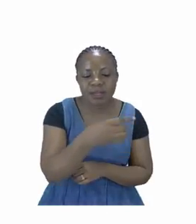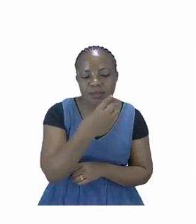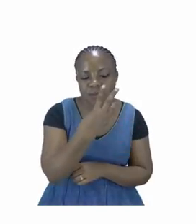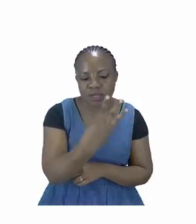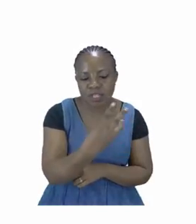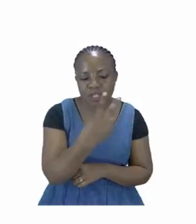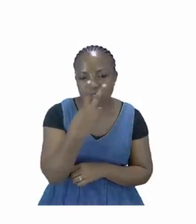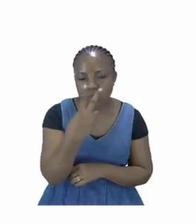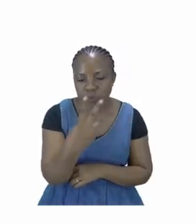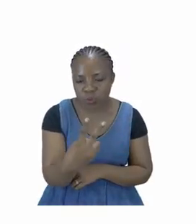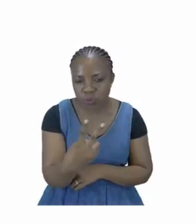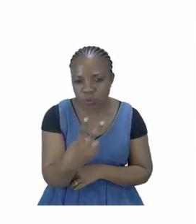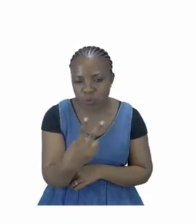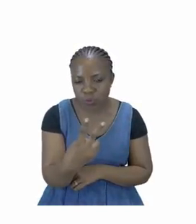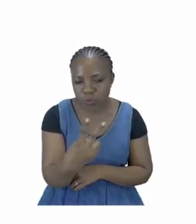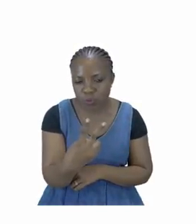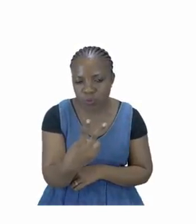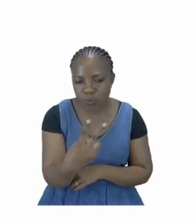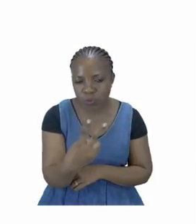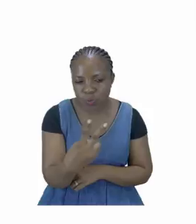132 and